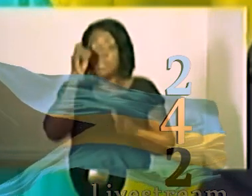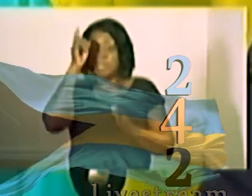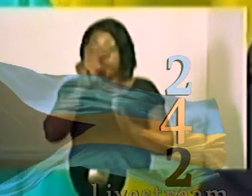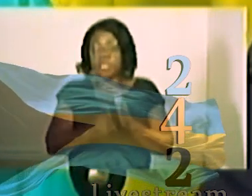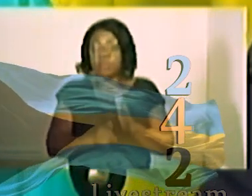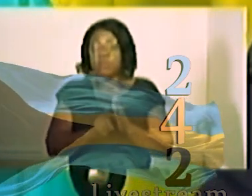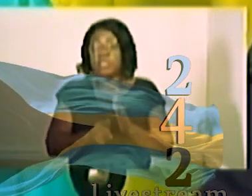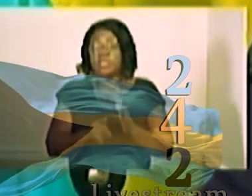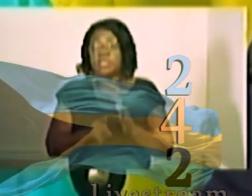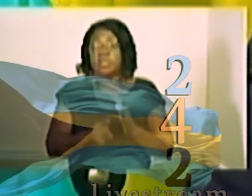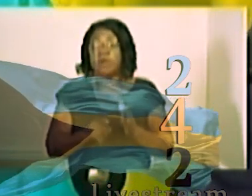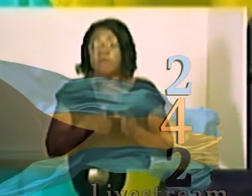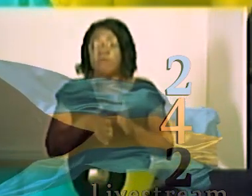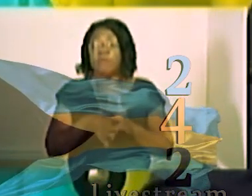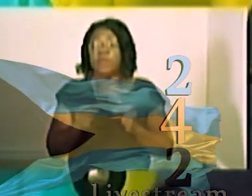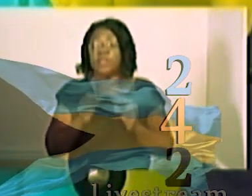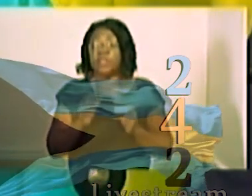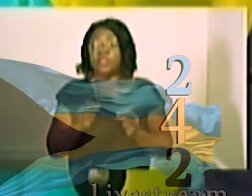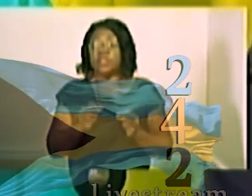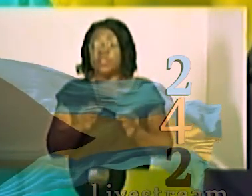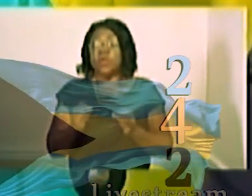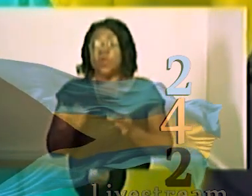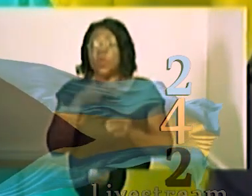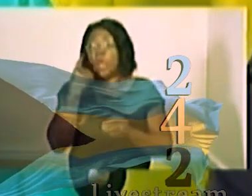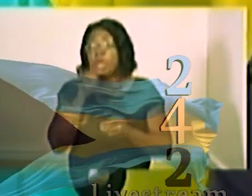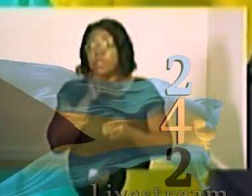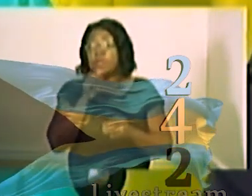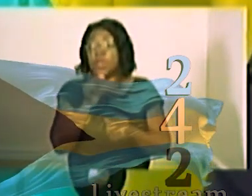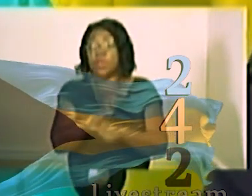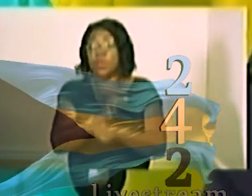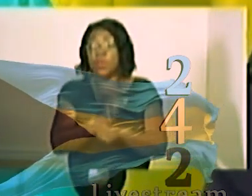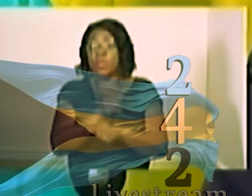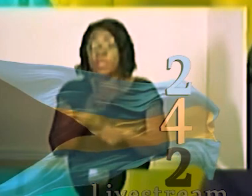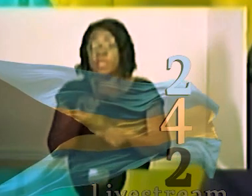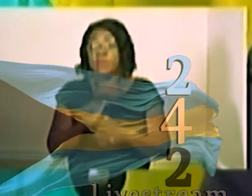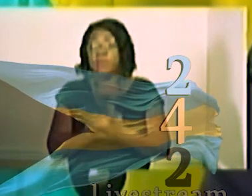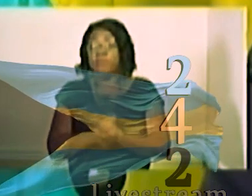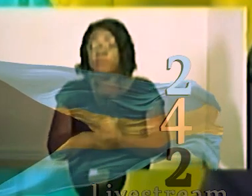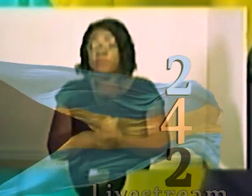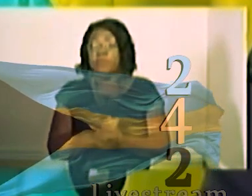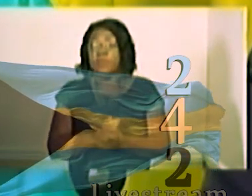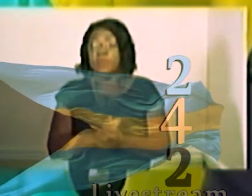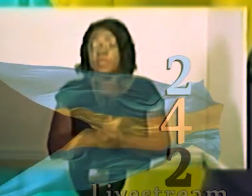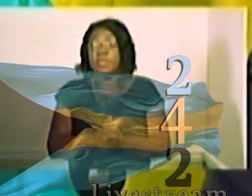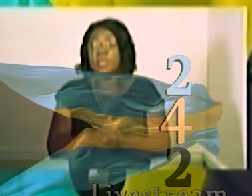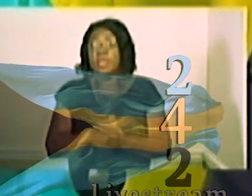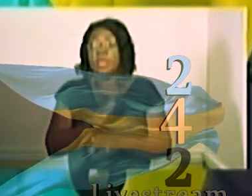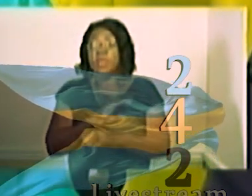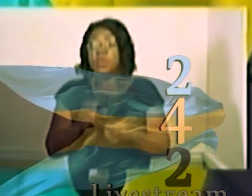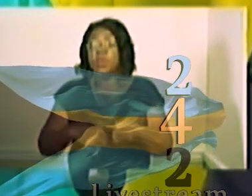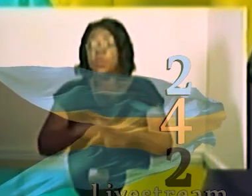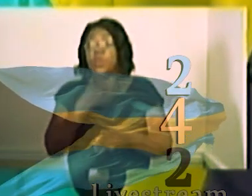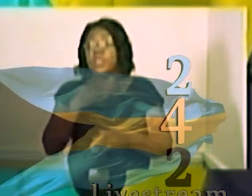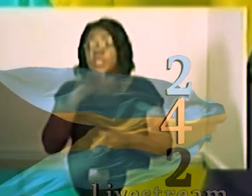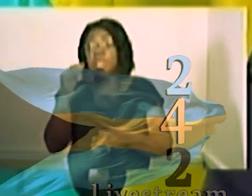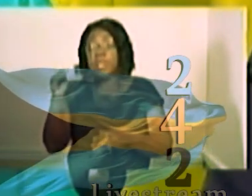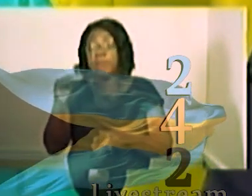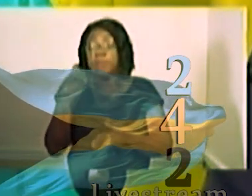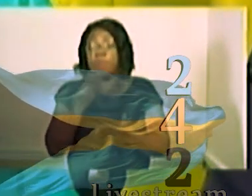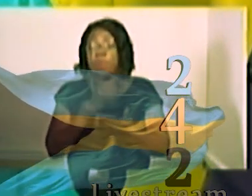decreased our unemployment, or increase our employment status that we see today. And I do wish him